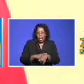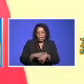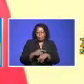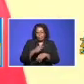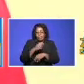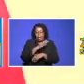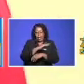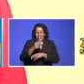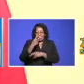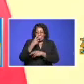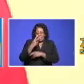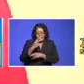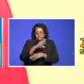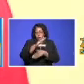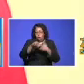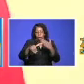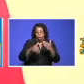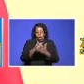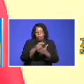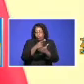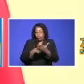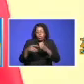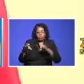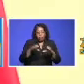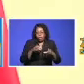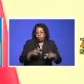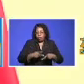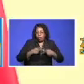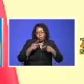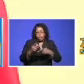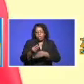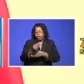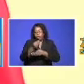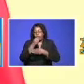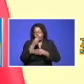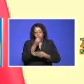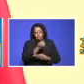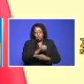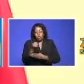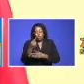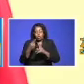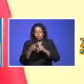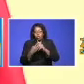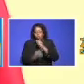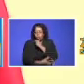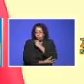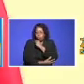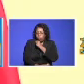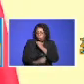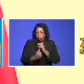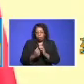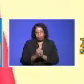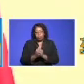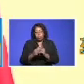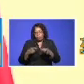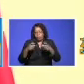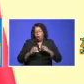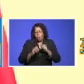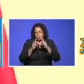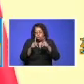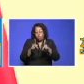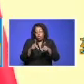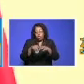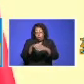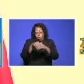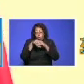see all of our accomplishments, we provided food resource to the poor. We provided opportunity for ownership of